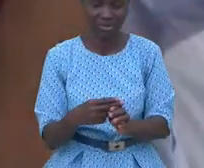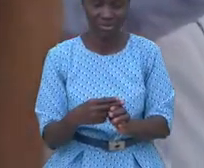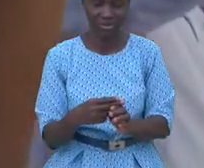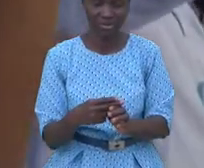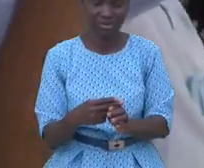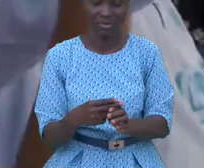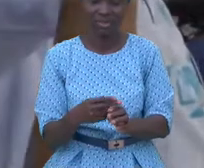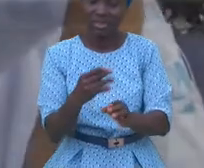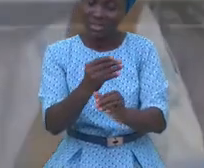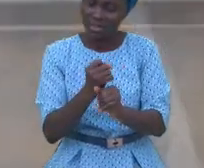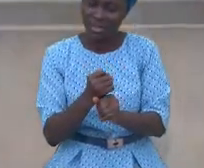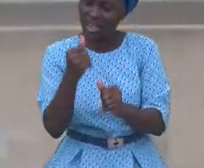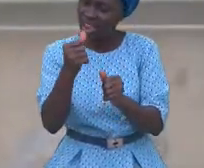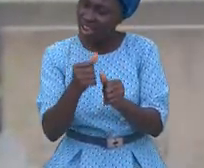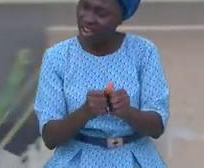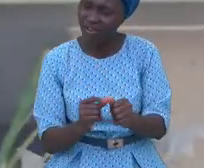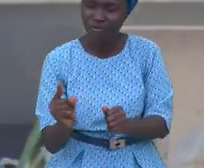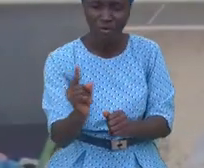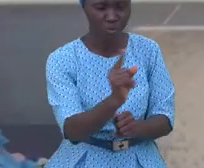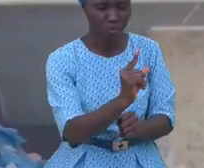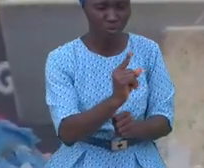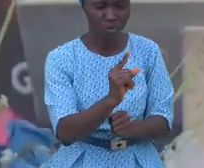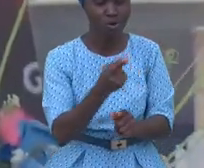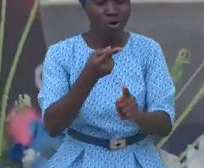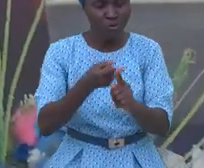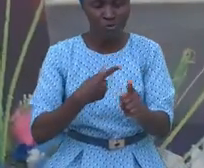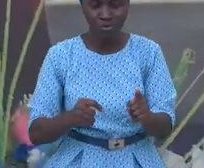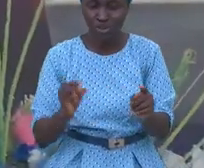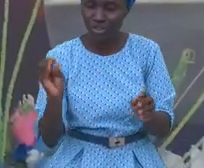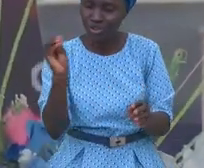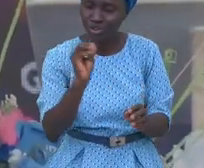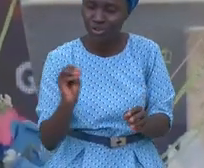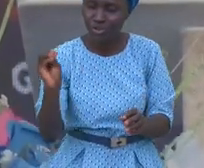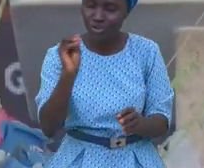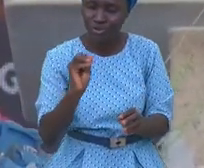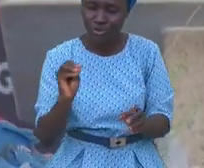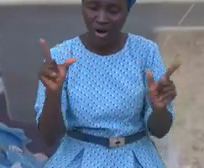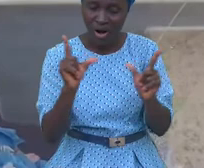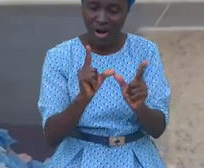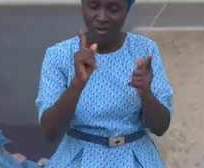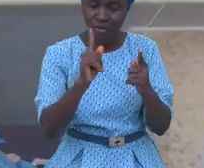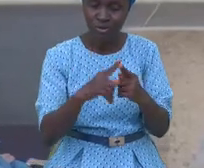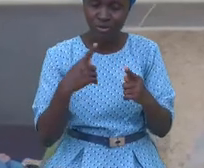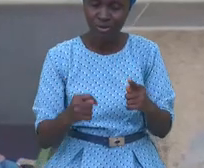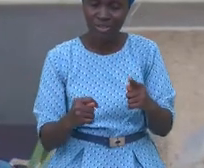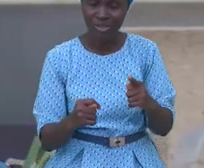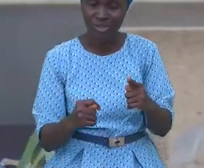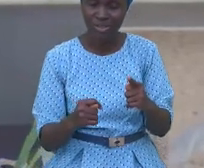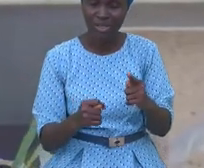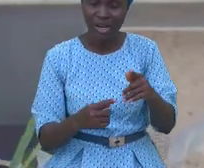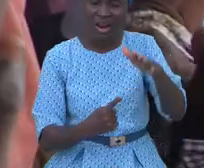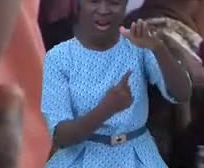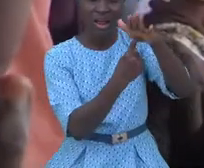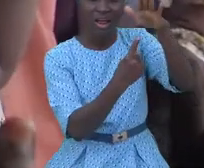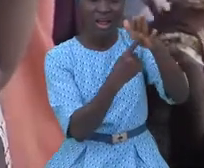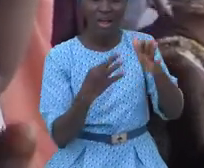Take everyone, everyone, everyone from the zero level to the zenith of their